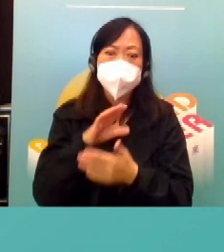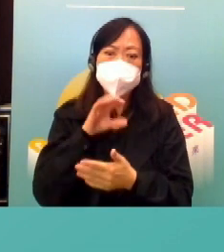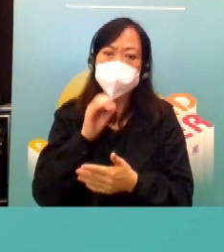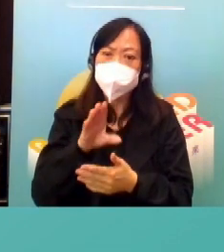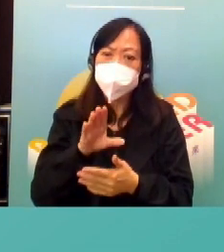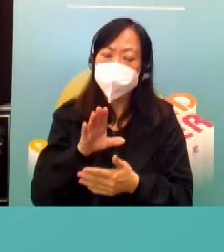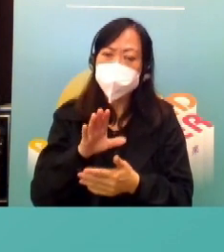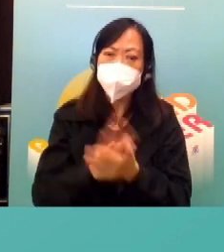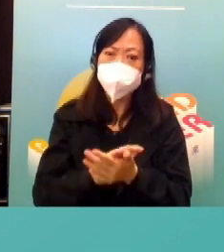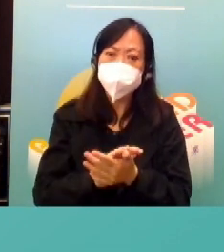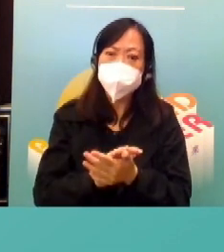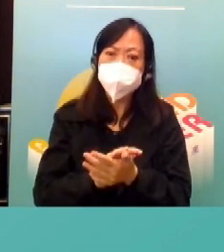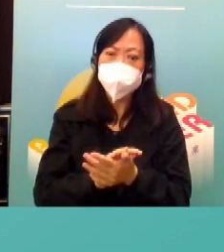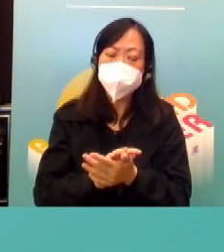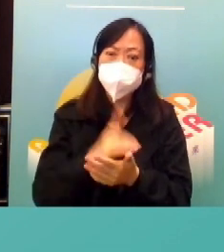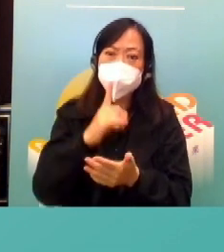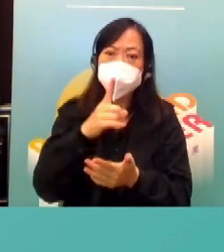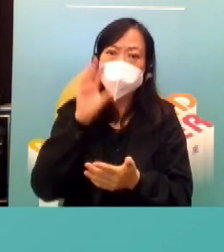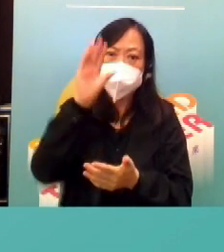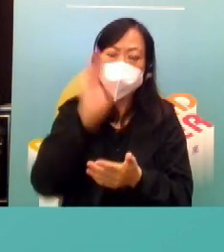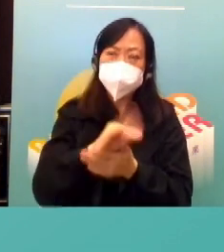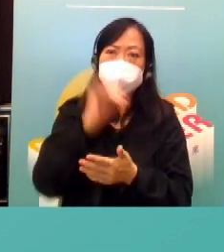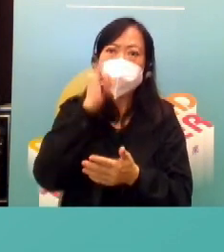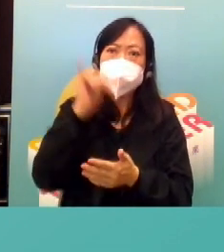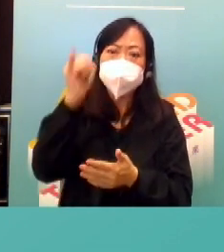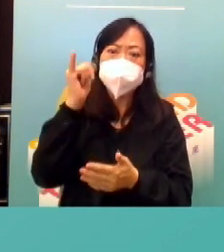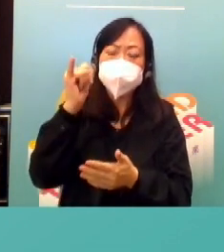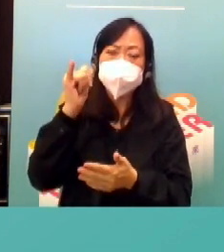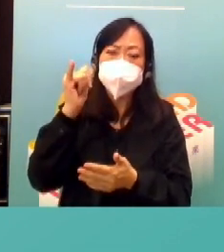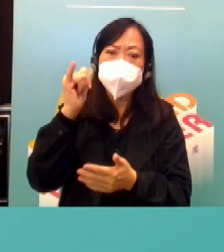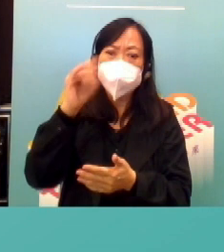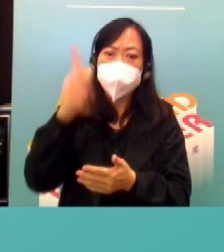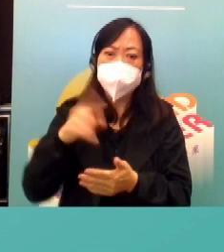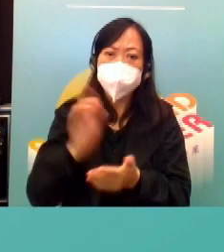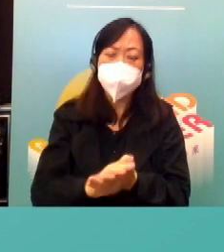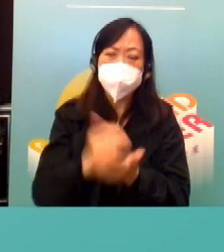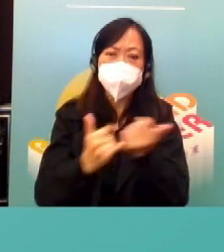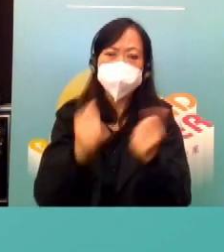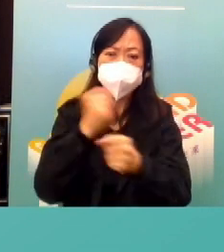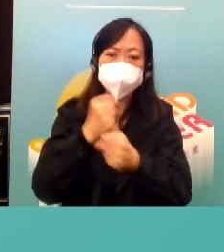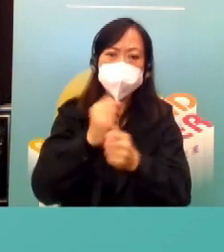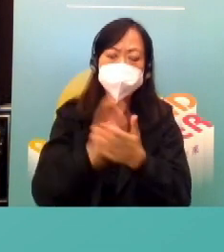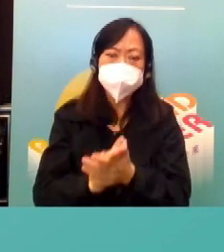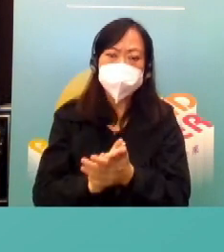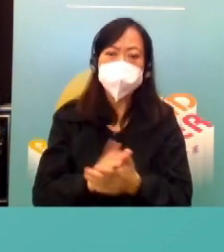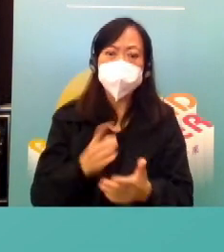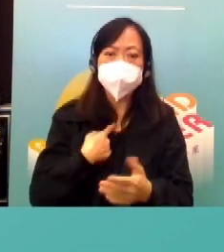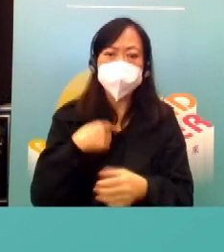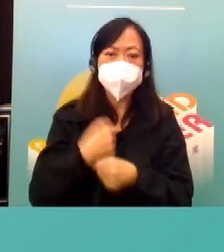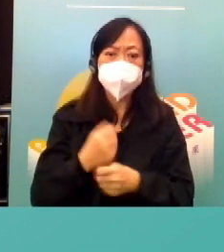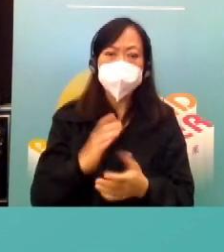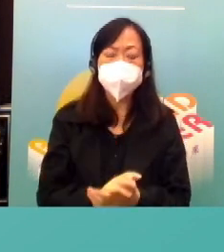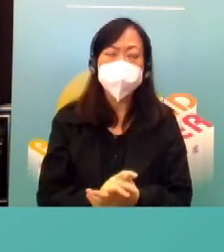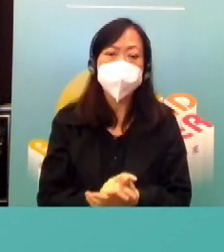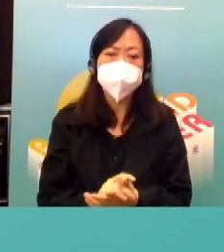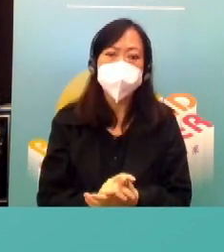million Hong Kong dollars for NGOs and for us. And this scheme is funded by the Jockey